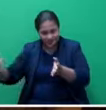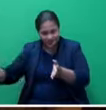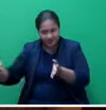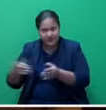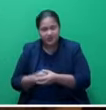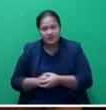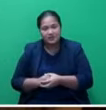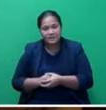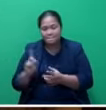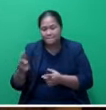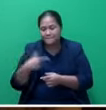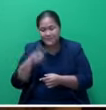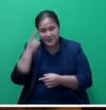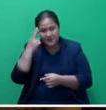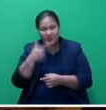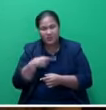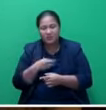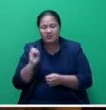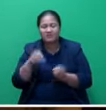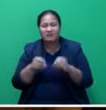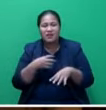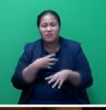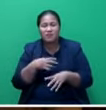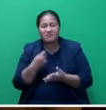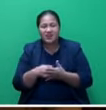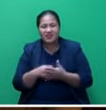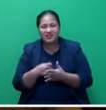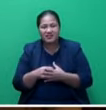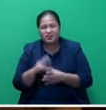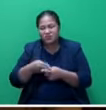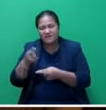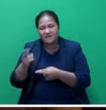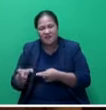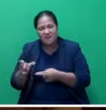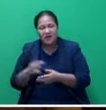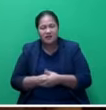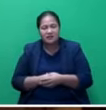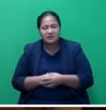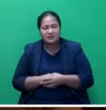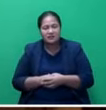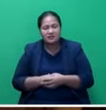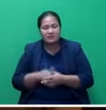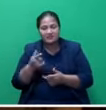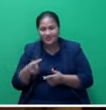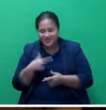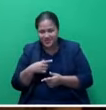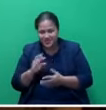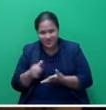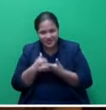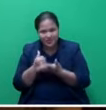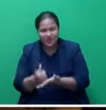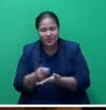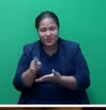The reason being, Mr. Speaker, because that puts more money in the pockets of our cane growers, which is what our support to